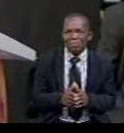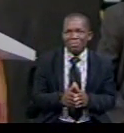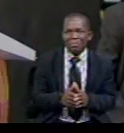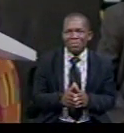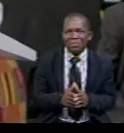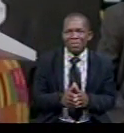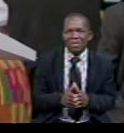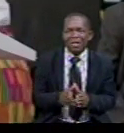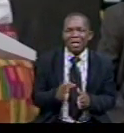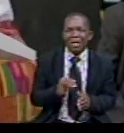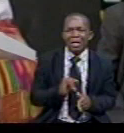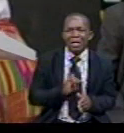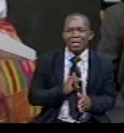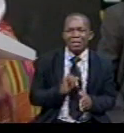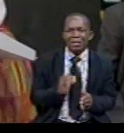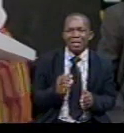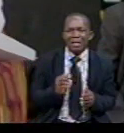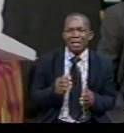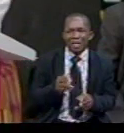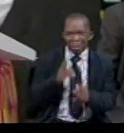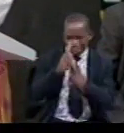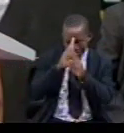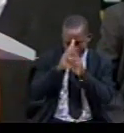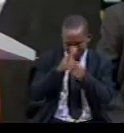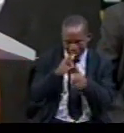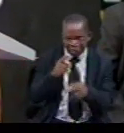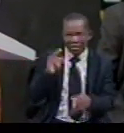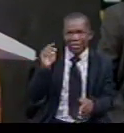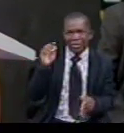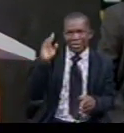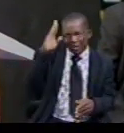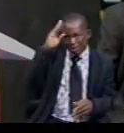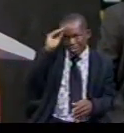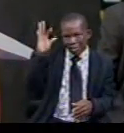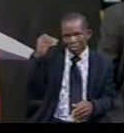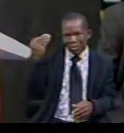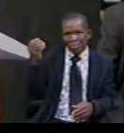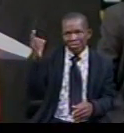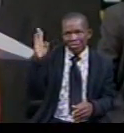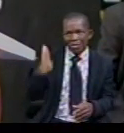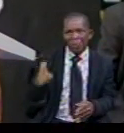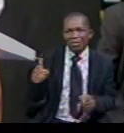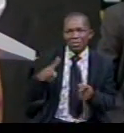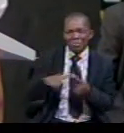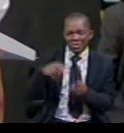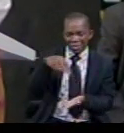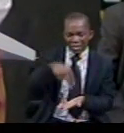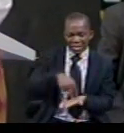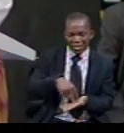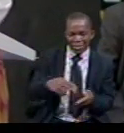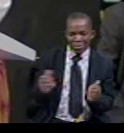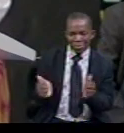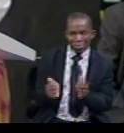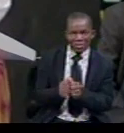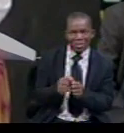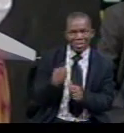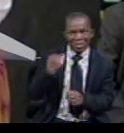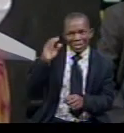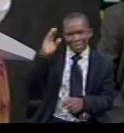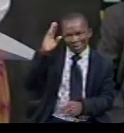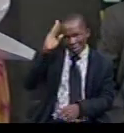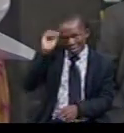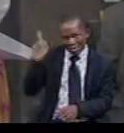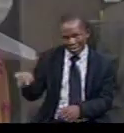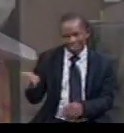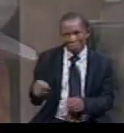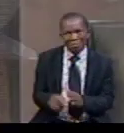And I honor the man of God. And to even stand on the same platform with him, you have no idea how that feels